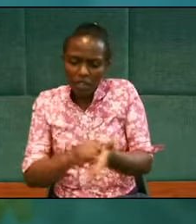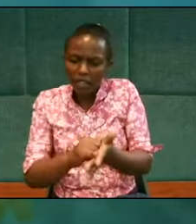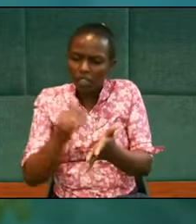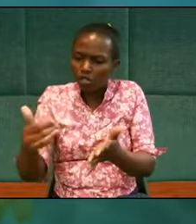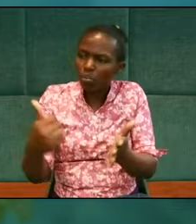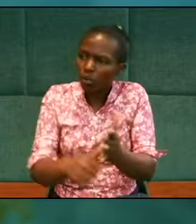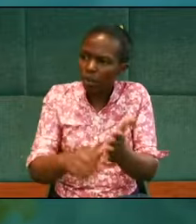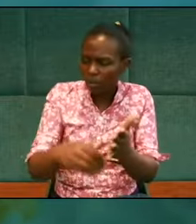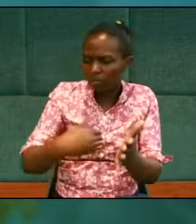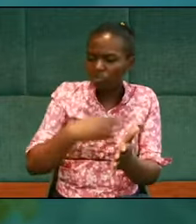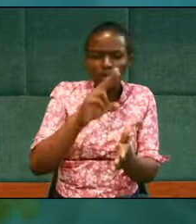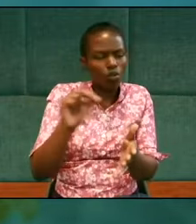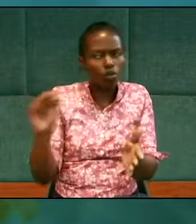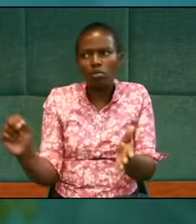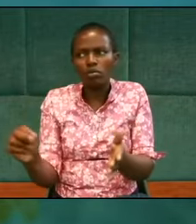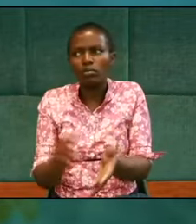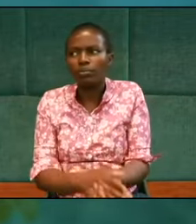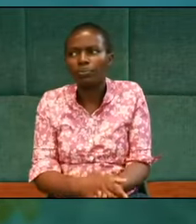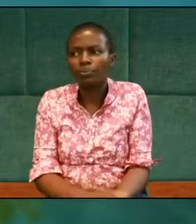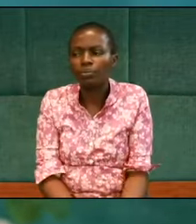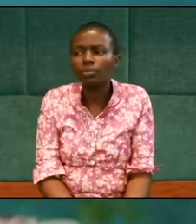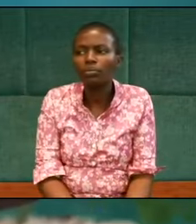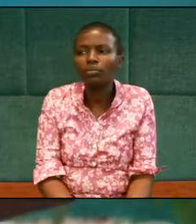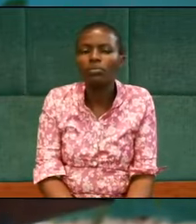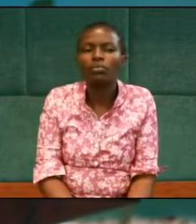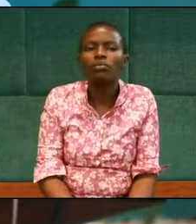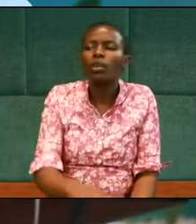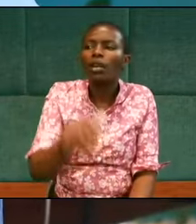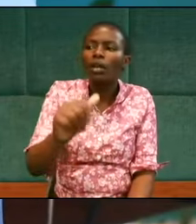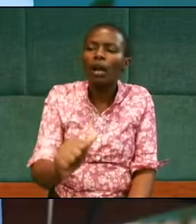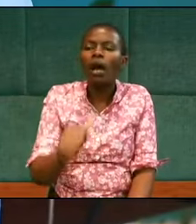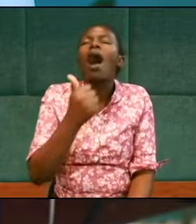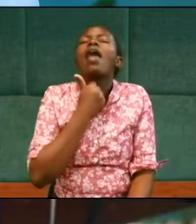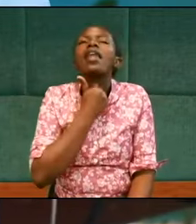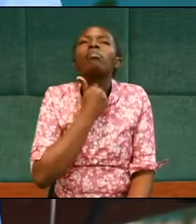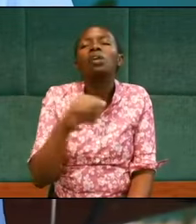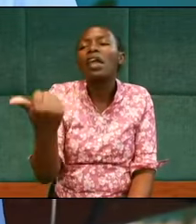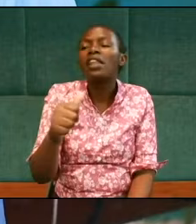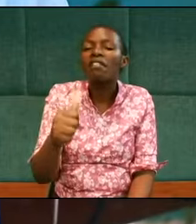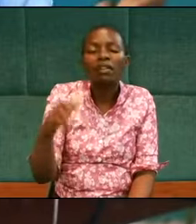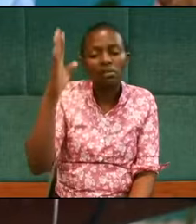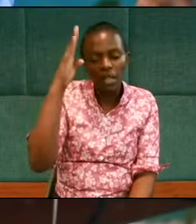it's a bad mindset. No. Adam never knew he was.